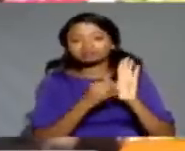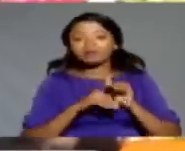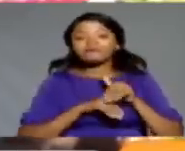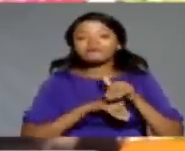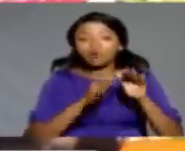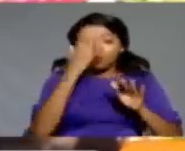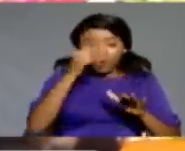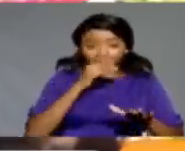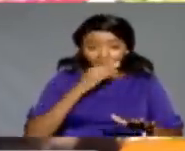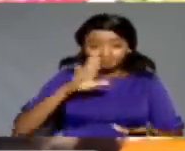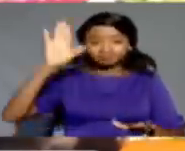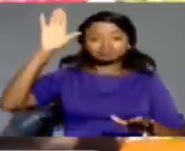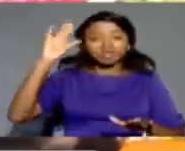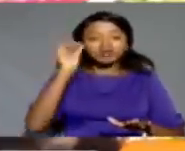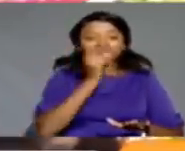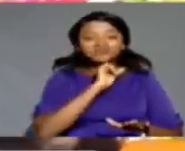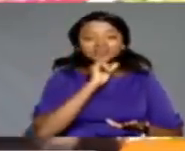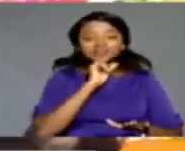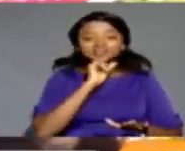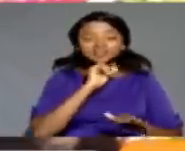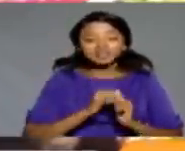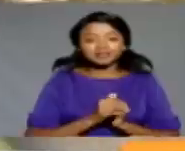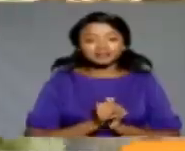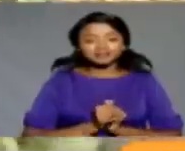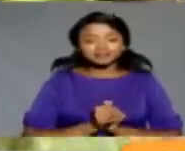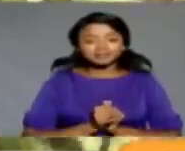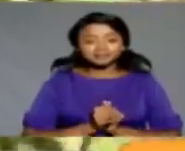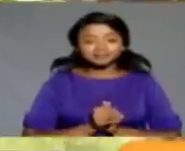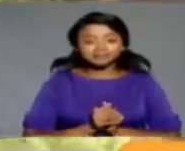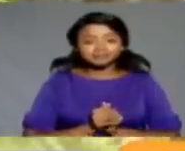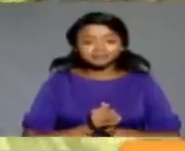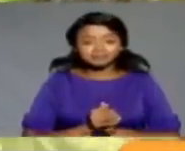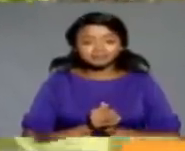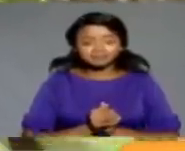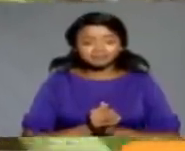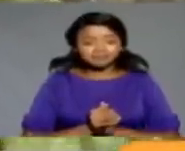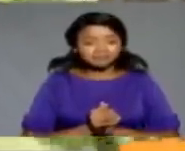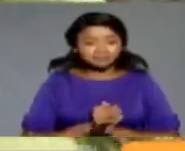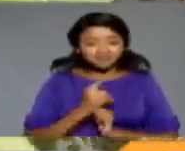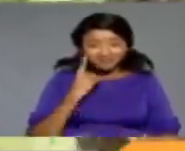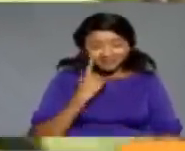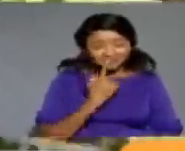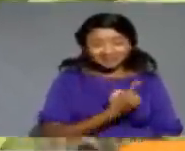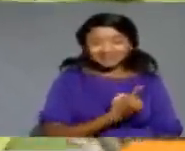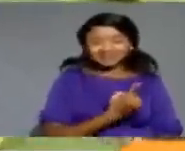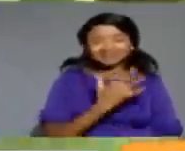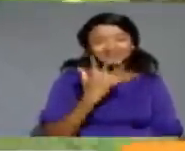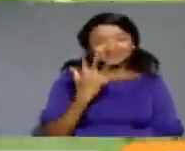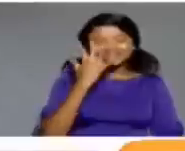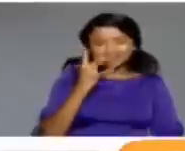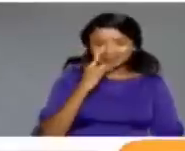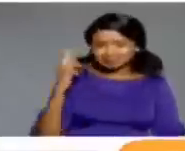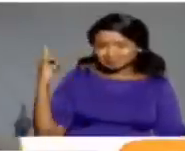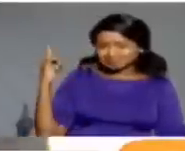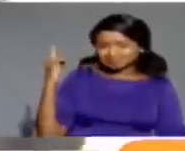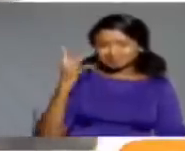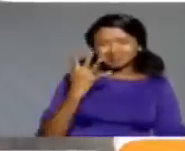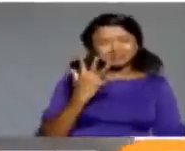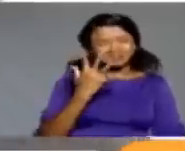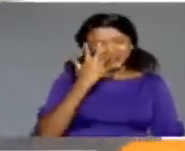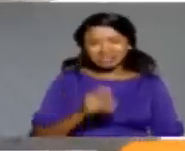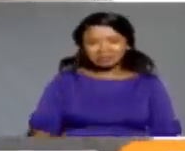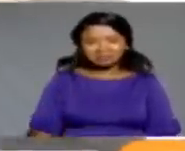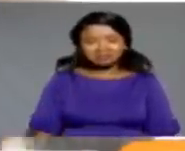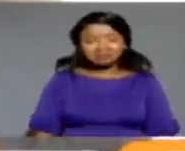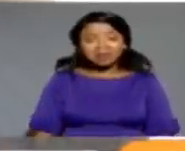swore before we took an oath of office. The image ambao tunaonyesha ni aibu. Tunataka kuwa watu wa sehemu